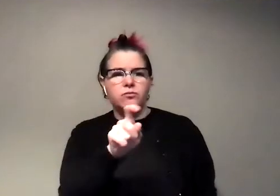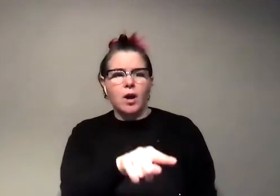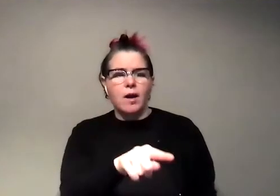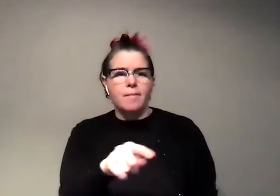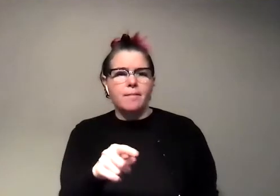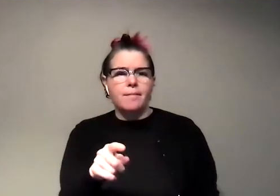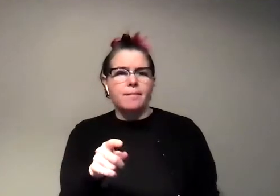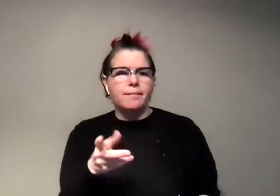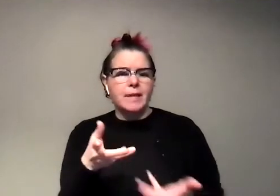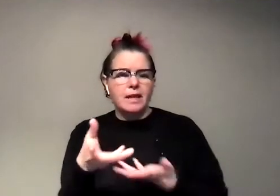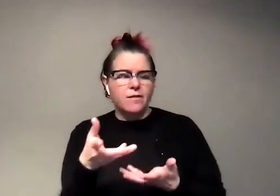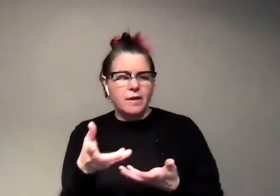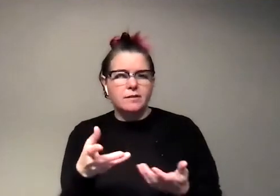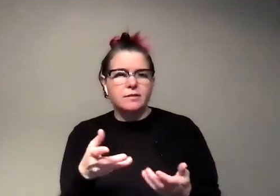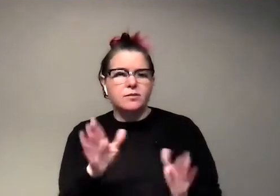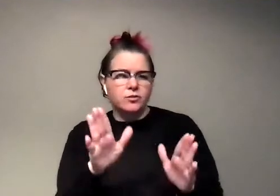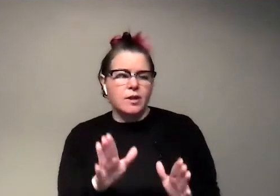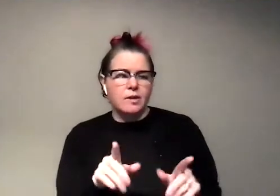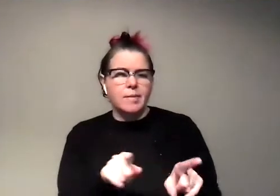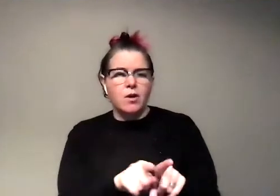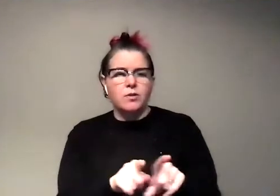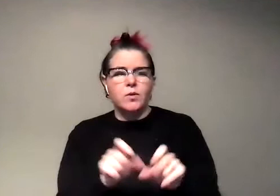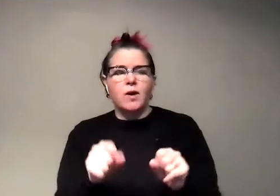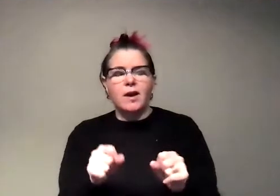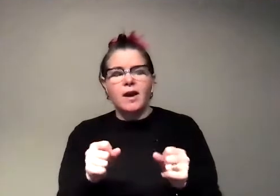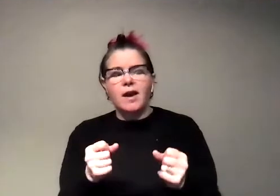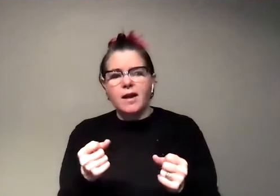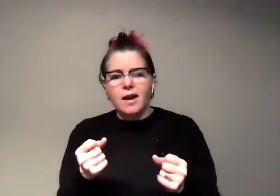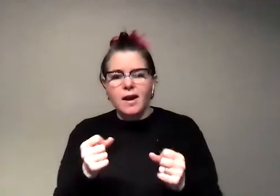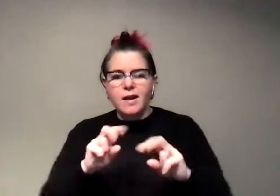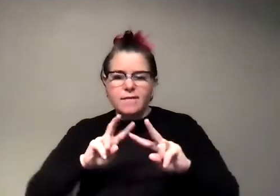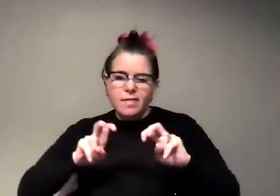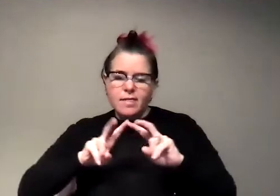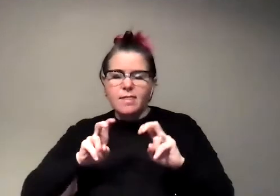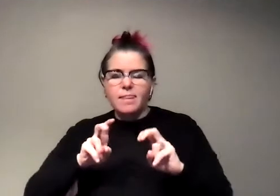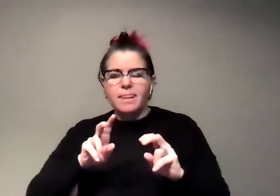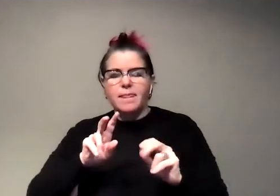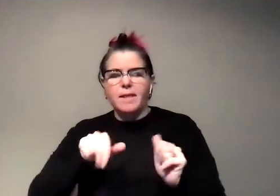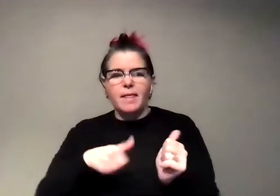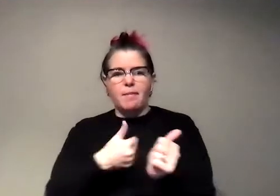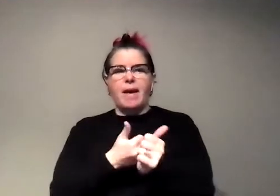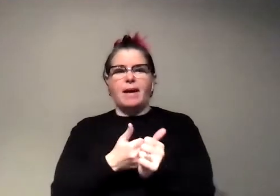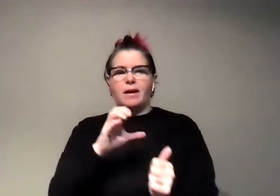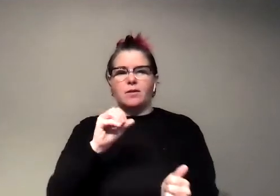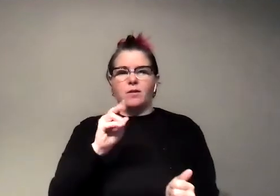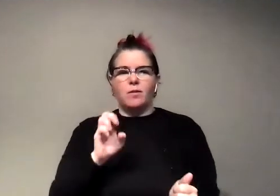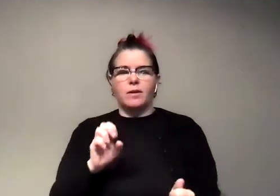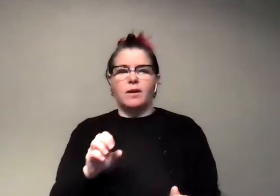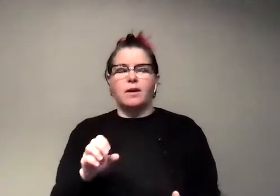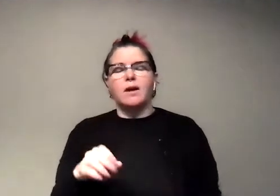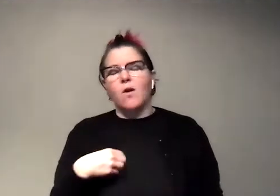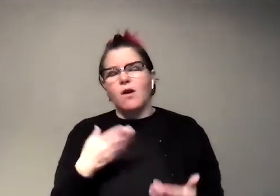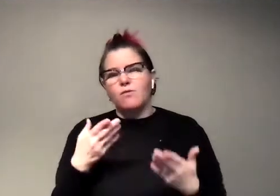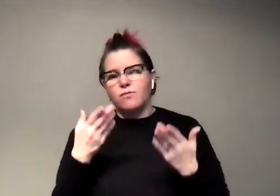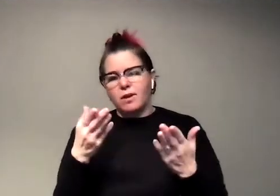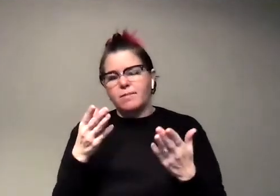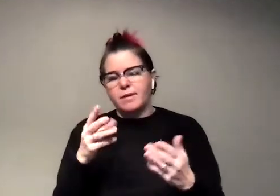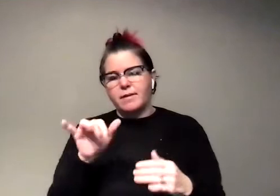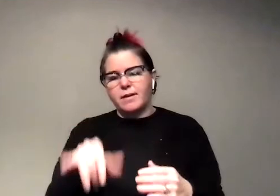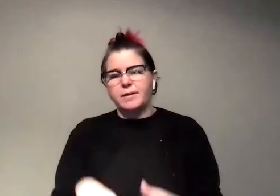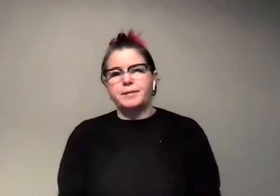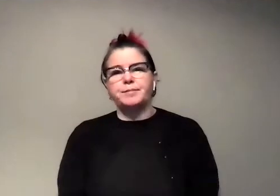interface, which is great, but like you can also kind of like muck around with the like back end code. So I still like recommend that. I